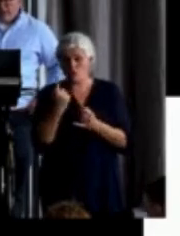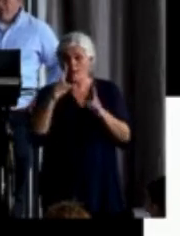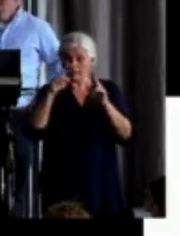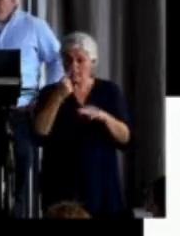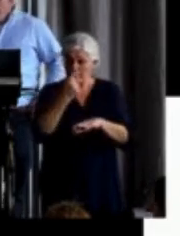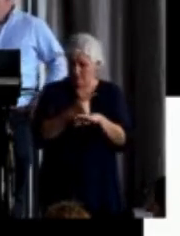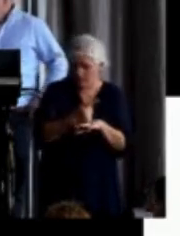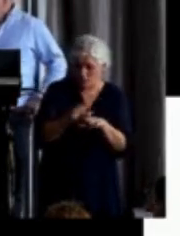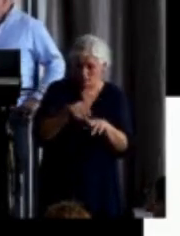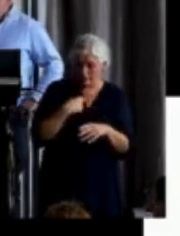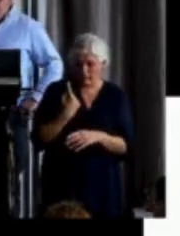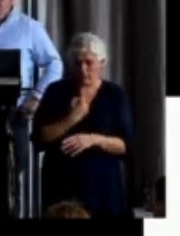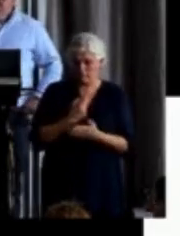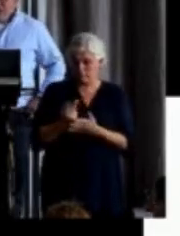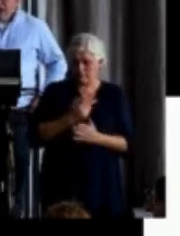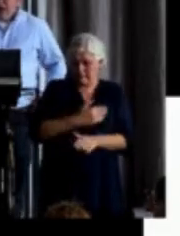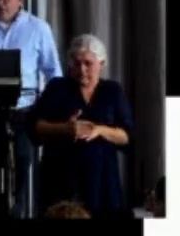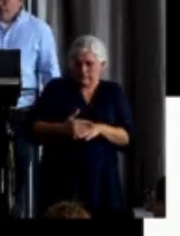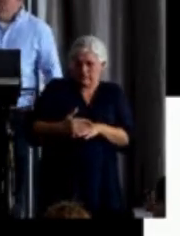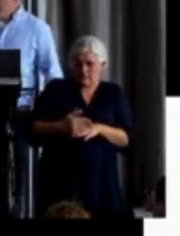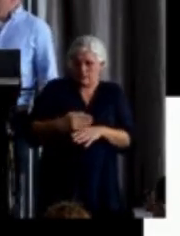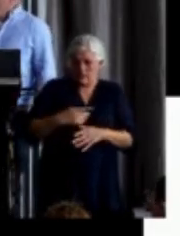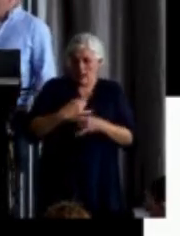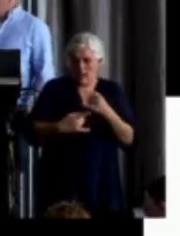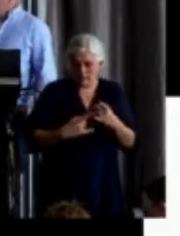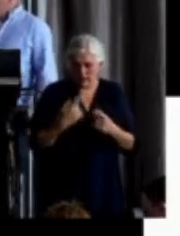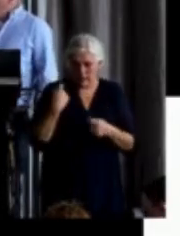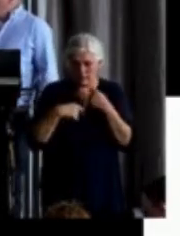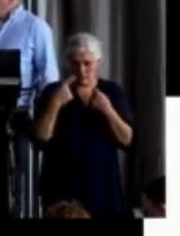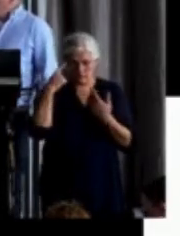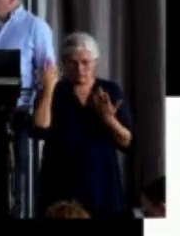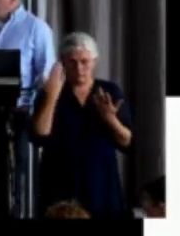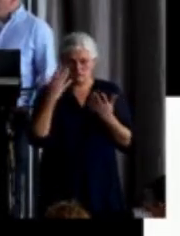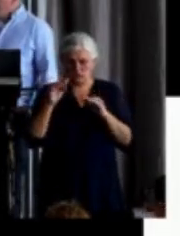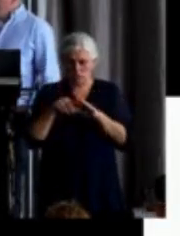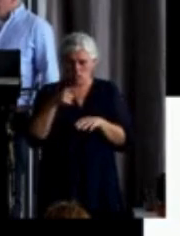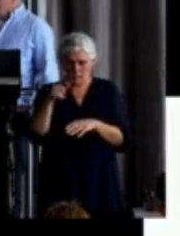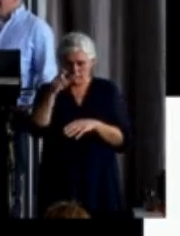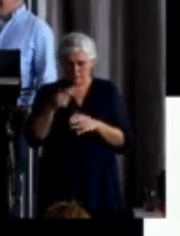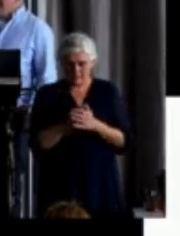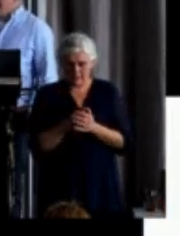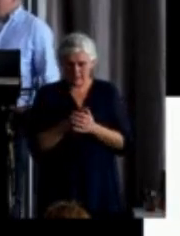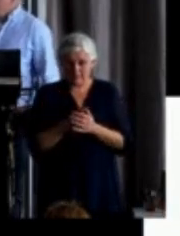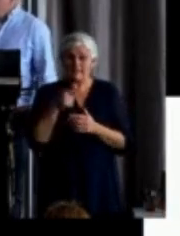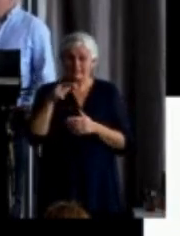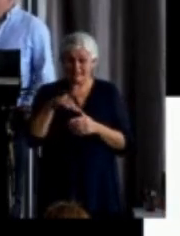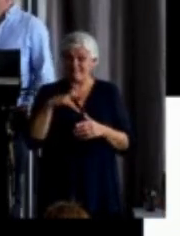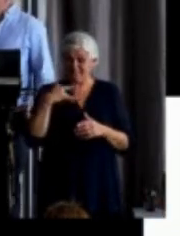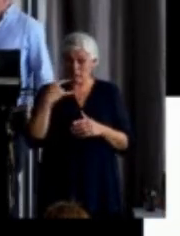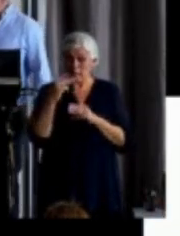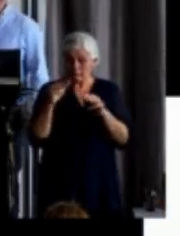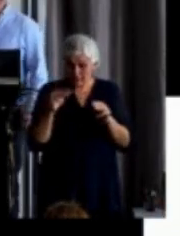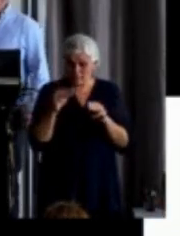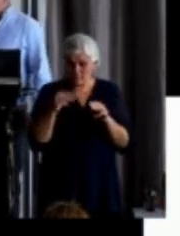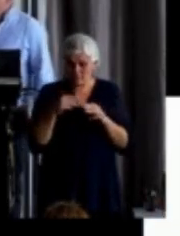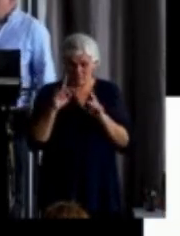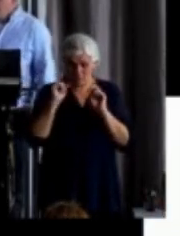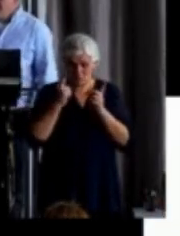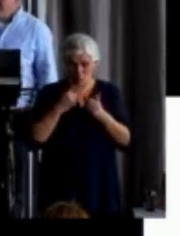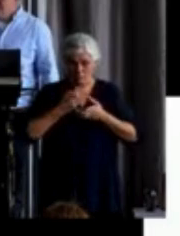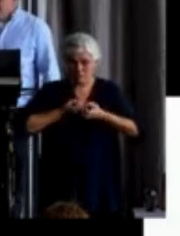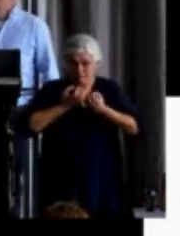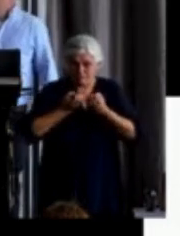been there with me when they had the seizure, and no one had to talk with, if you like. It's that sense of people being able to talk about